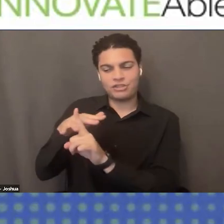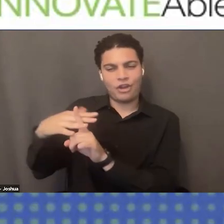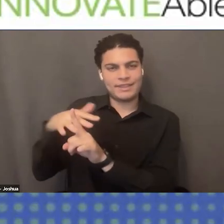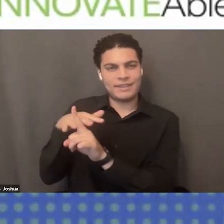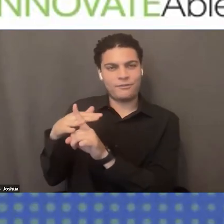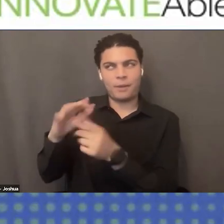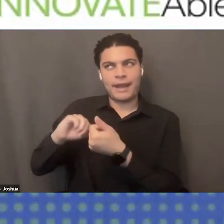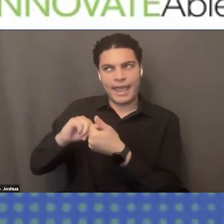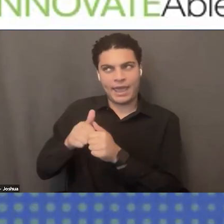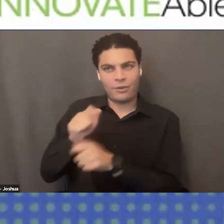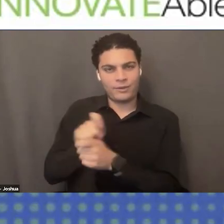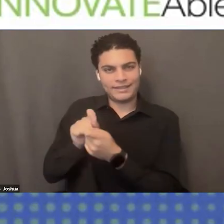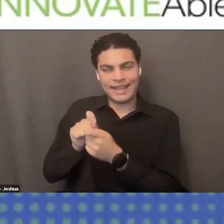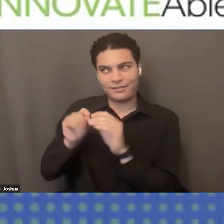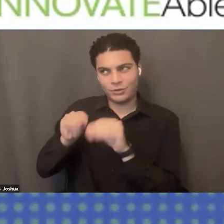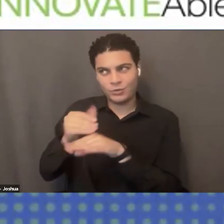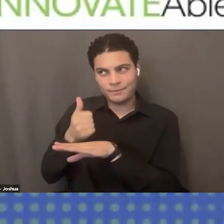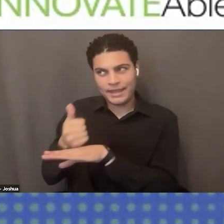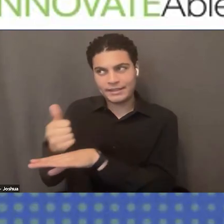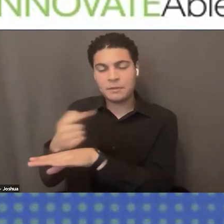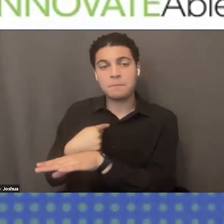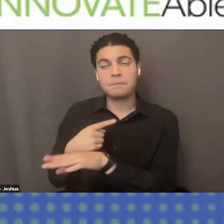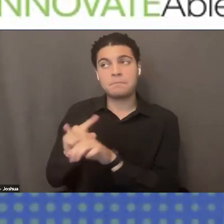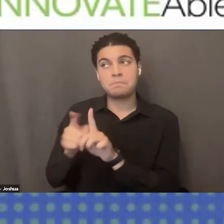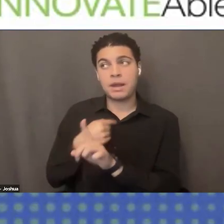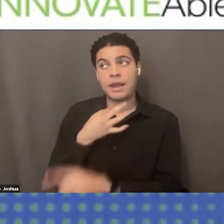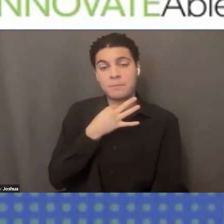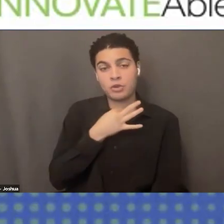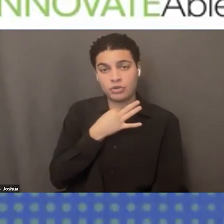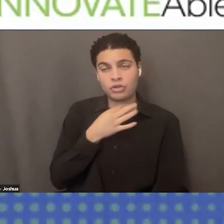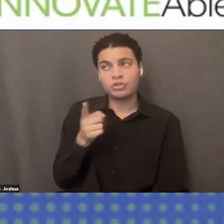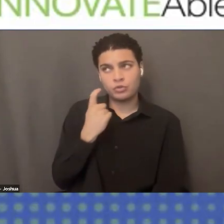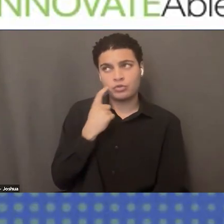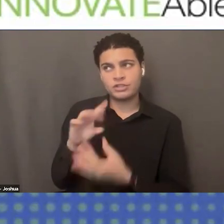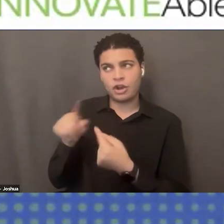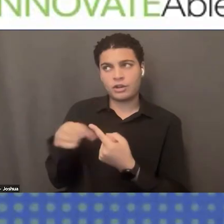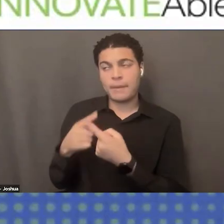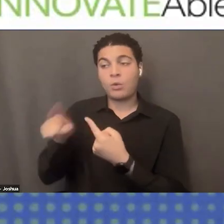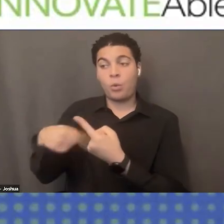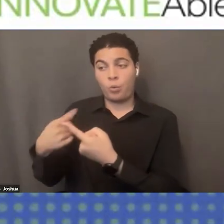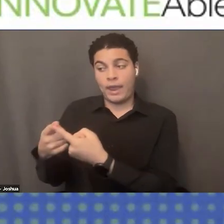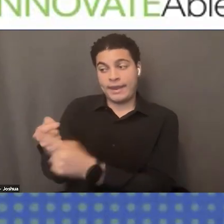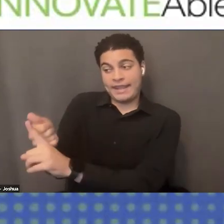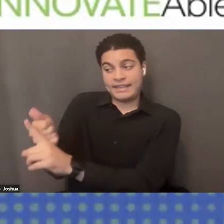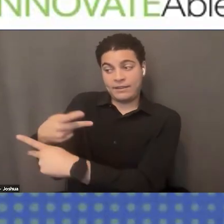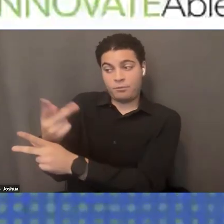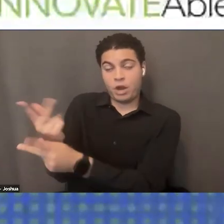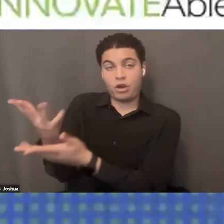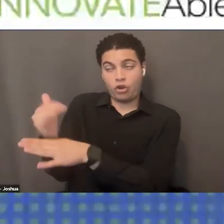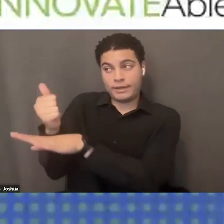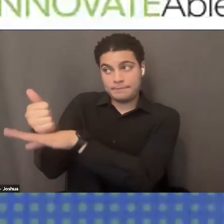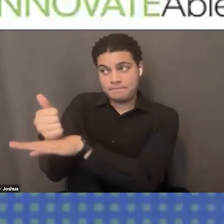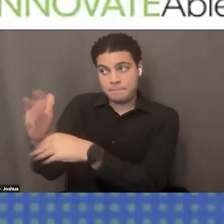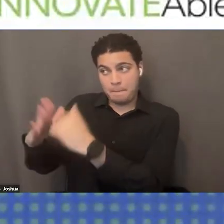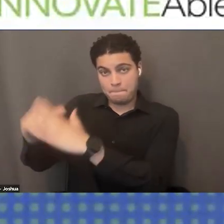I appreciate like hearing once you have it assembled, it's a 4-hour installation, but like from start to finish, generally, like